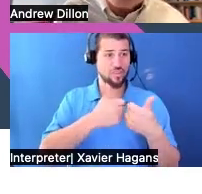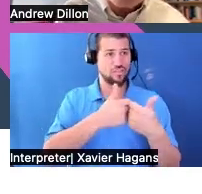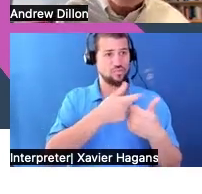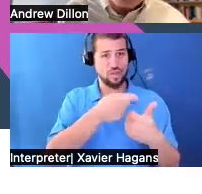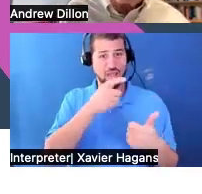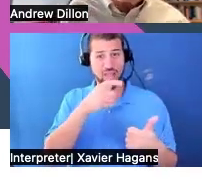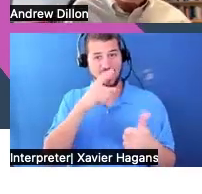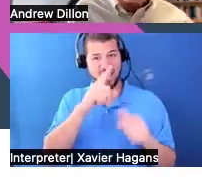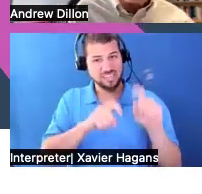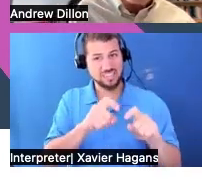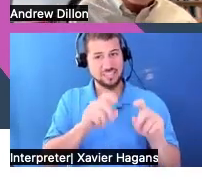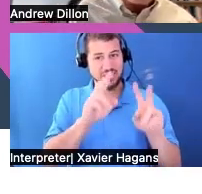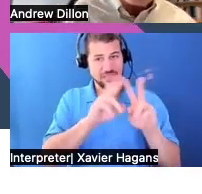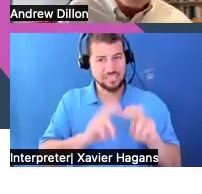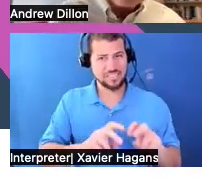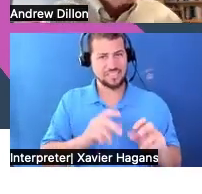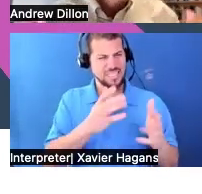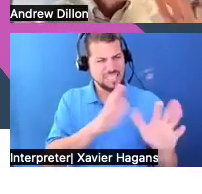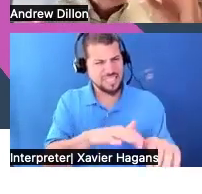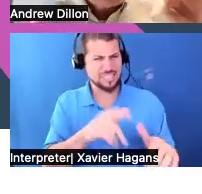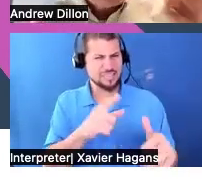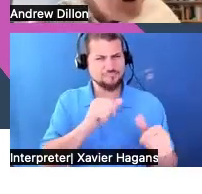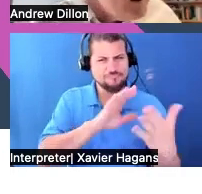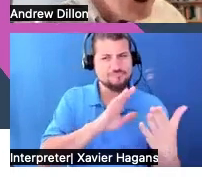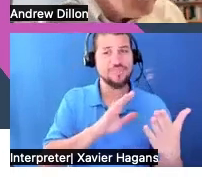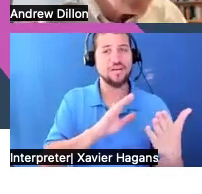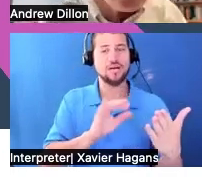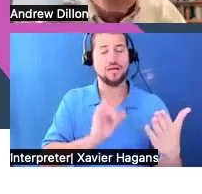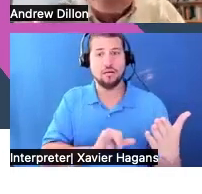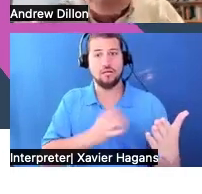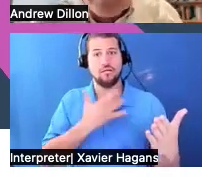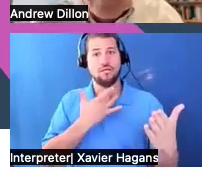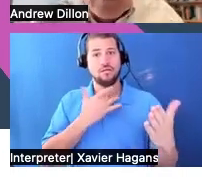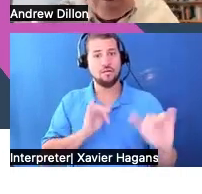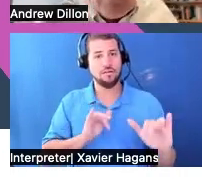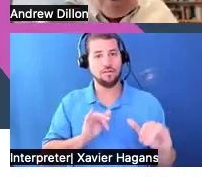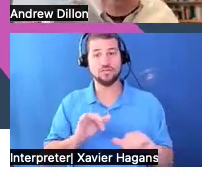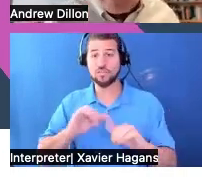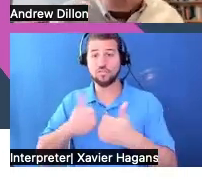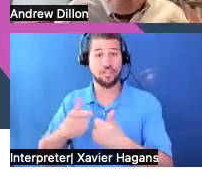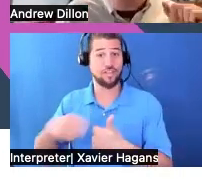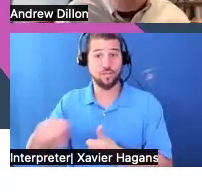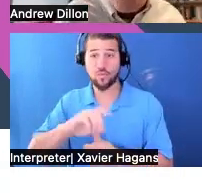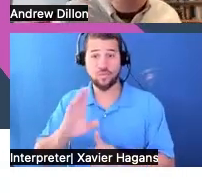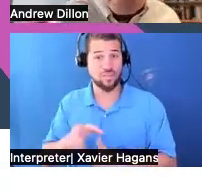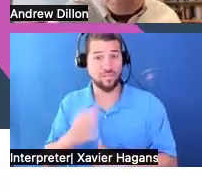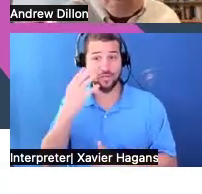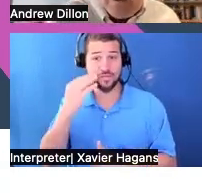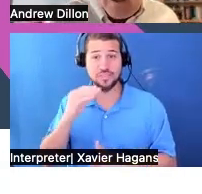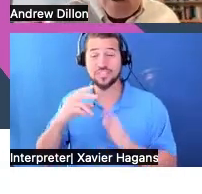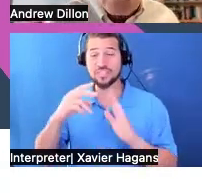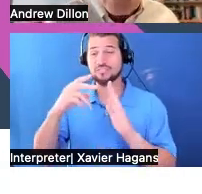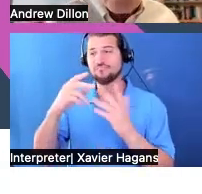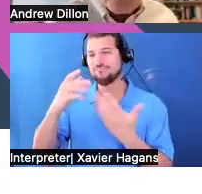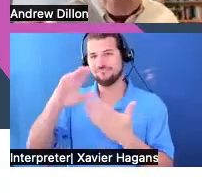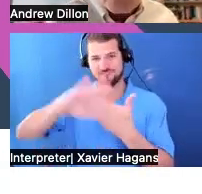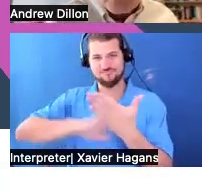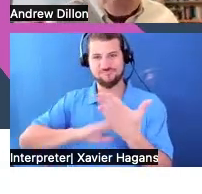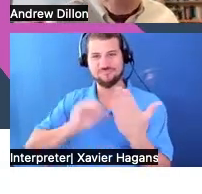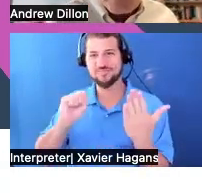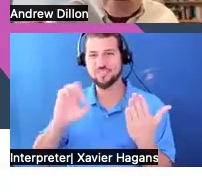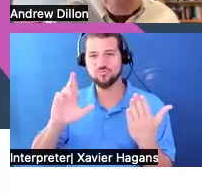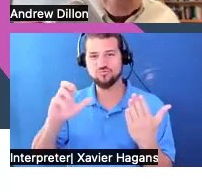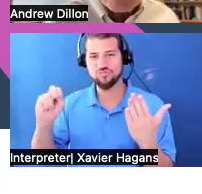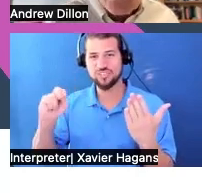them, when I've explored with them what they're facing. And I challenge any of you who've never used a screen reader, try it. You'll think you've